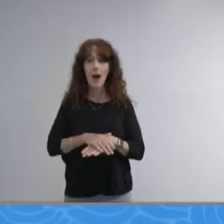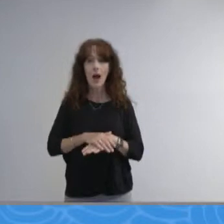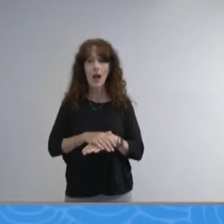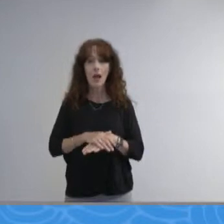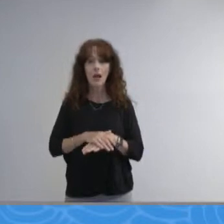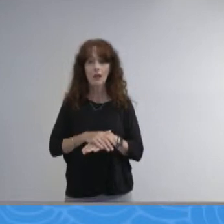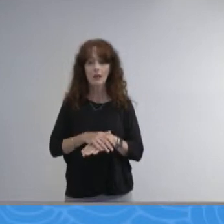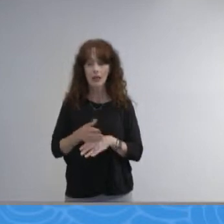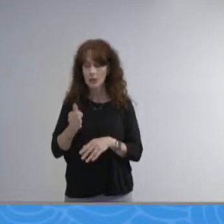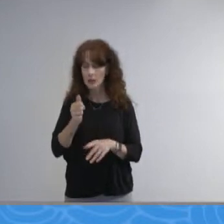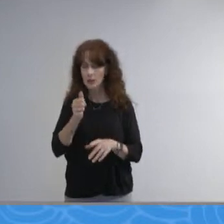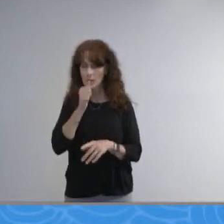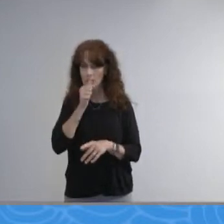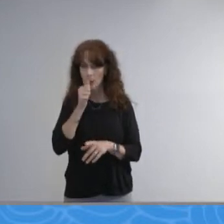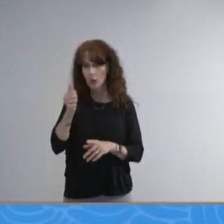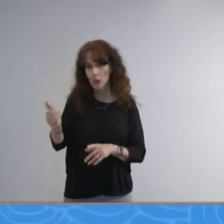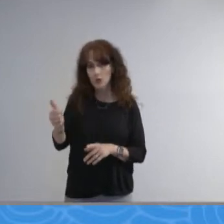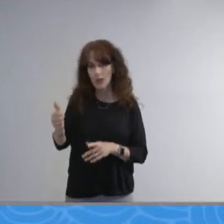Mr. Marshall.